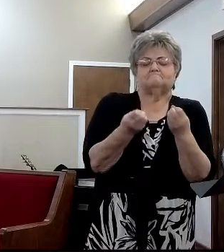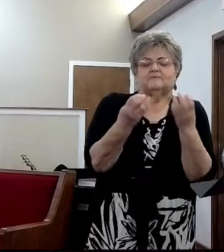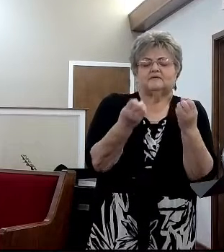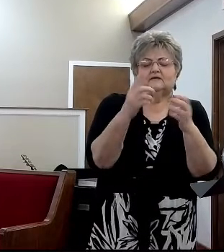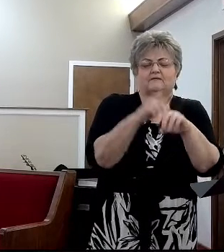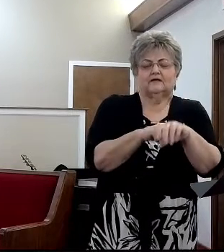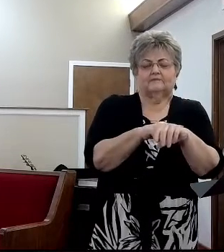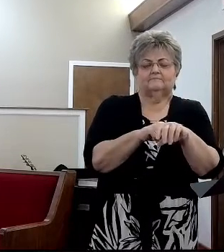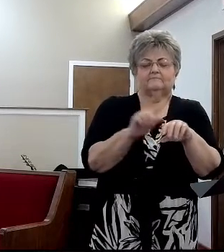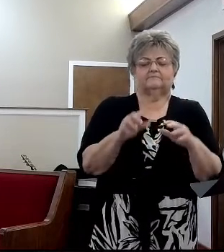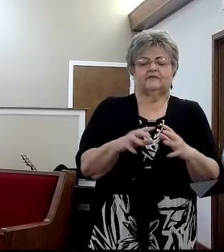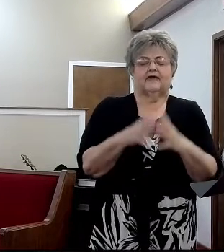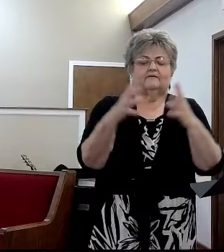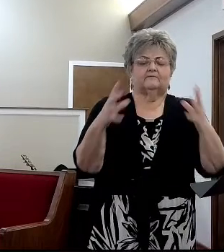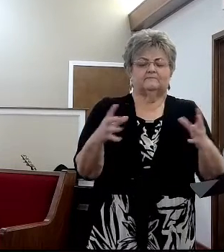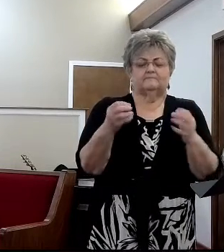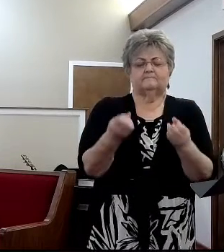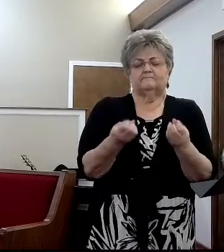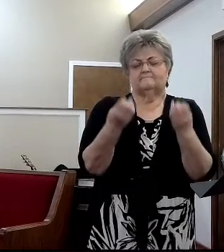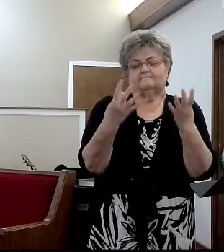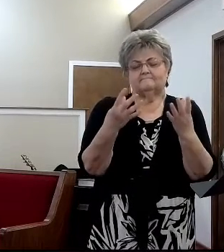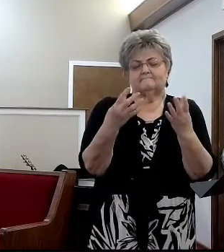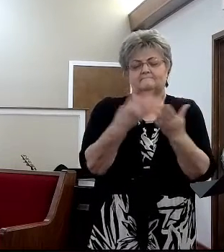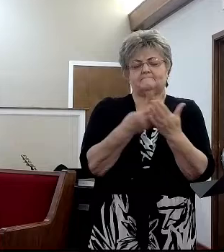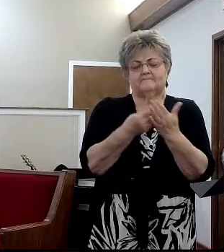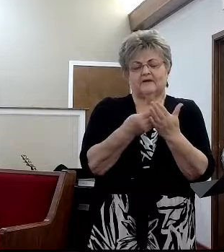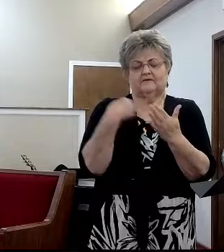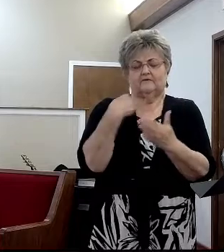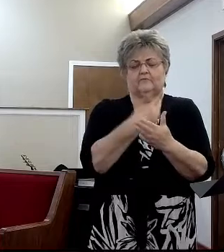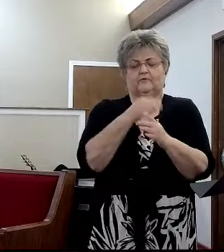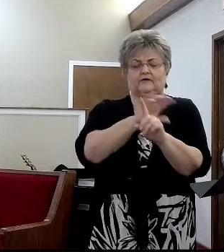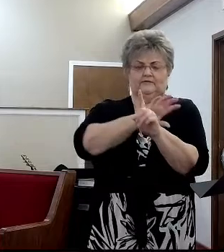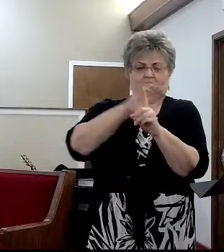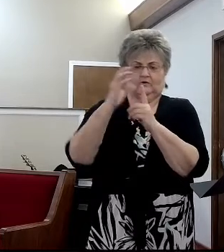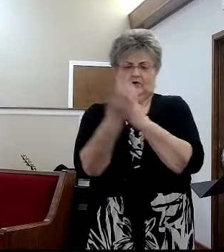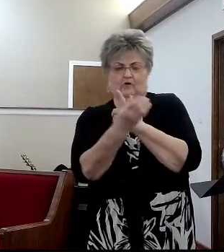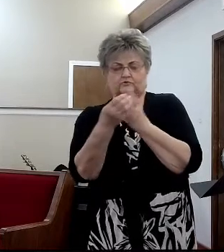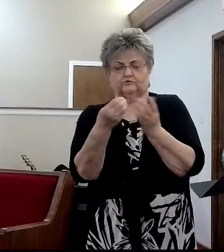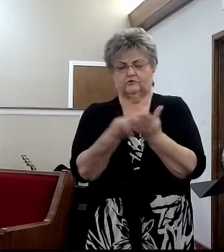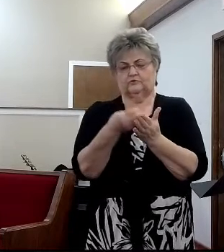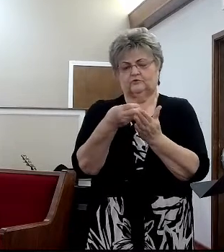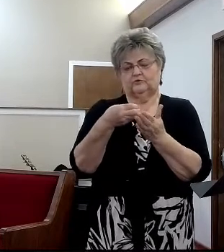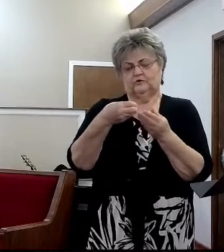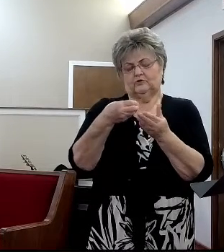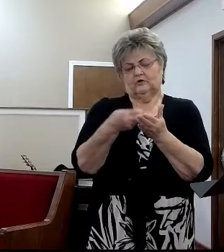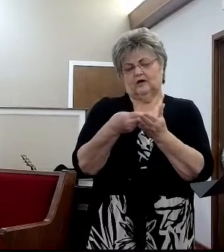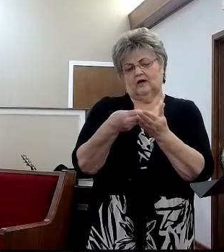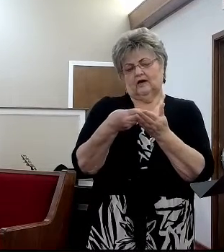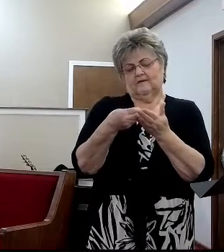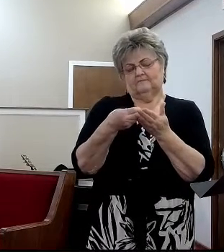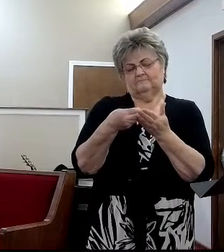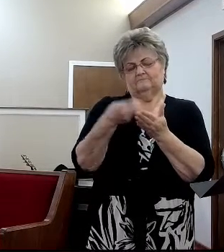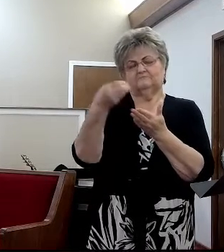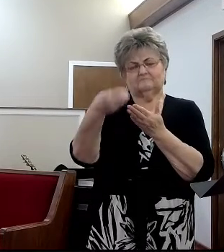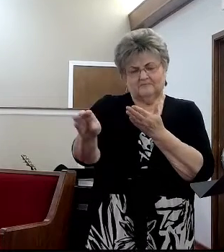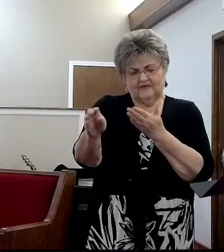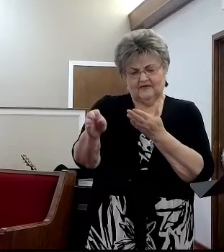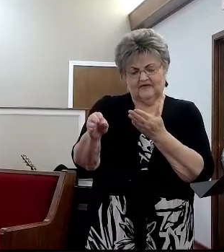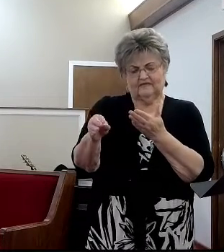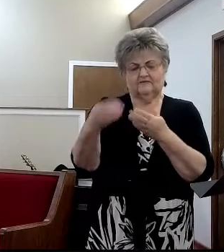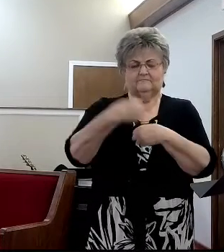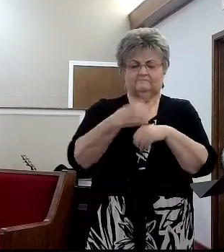a culture spend to try to make our life longer, diet programs, etc.